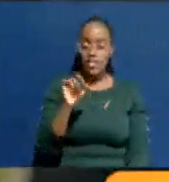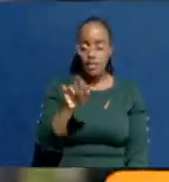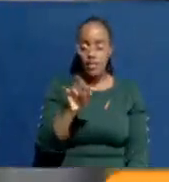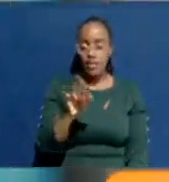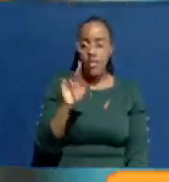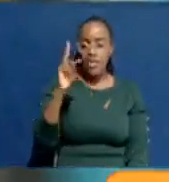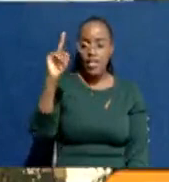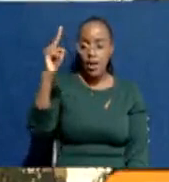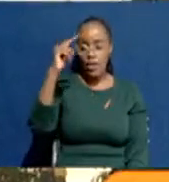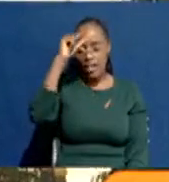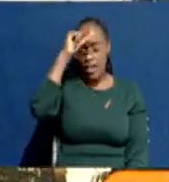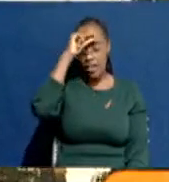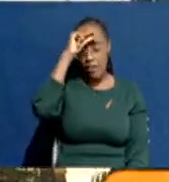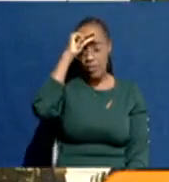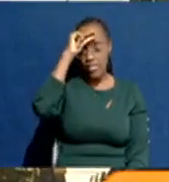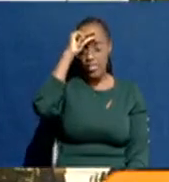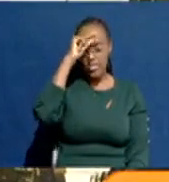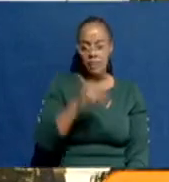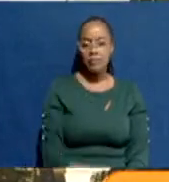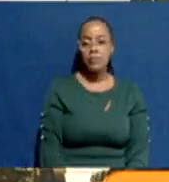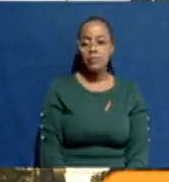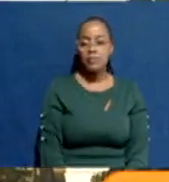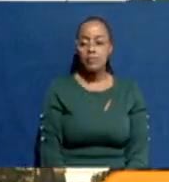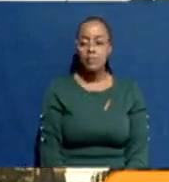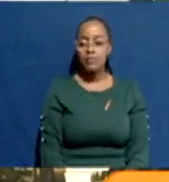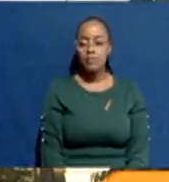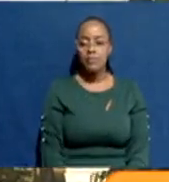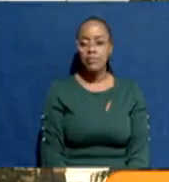in the Kenya Kwanza administration. Emily Chebet, Citizen TV, Nairobi.